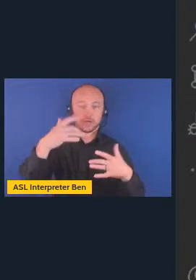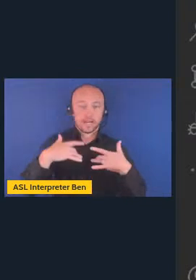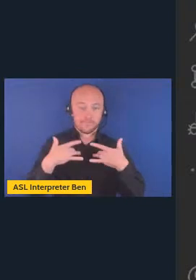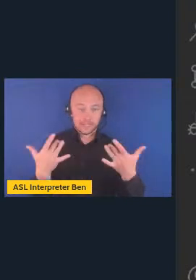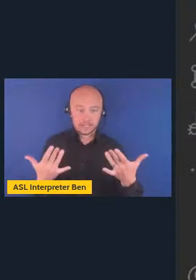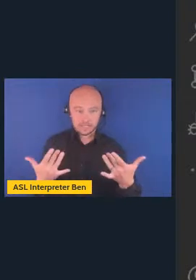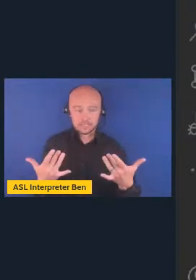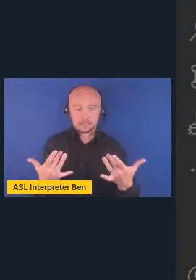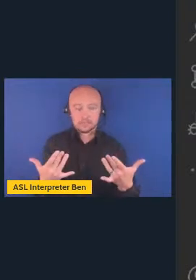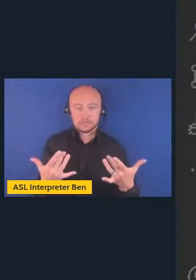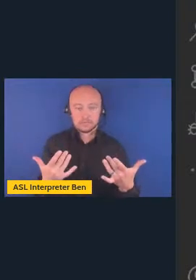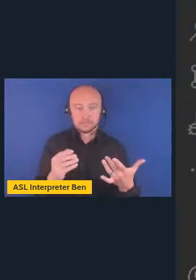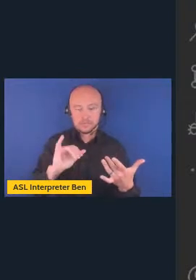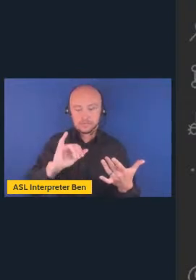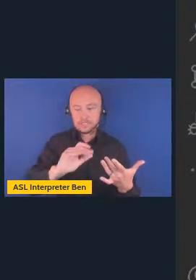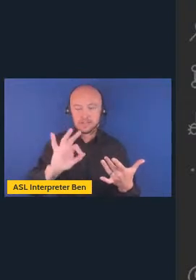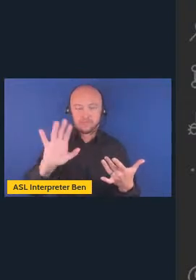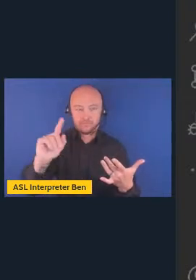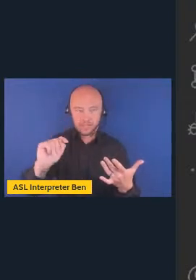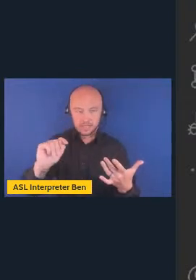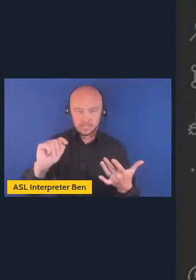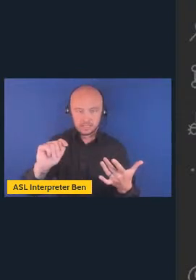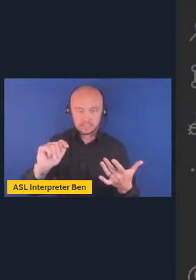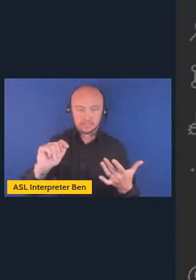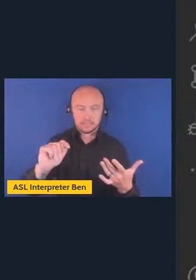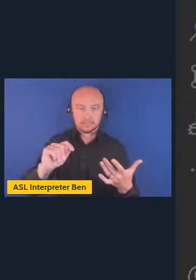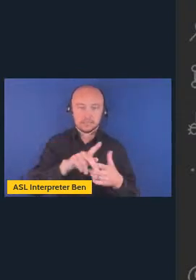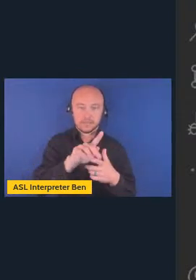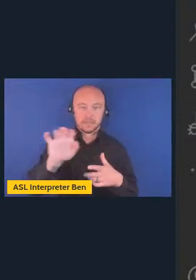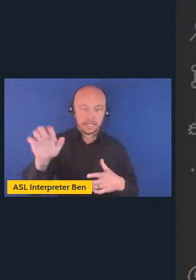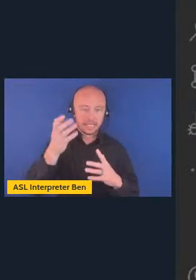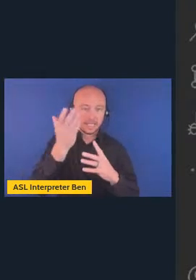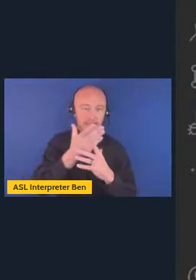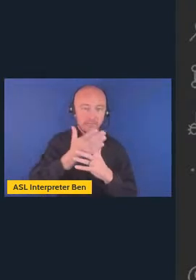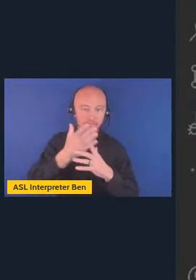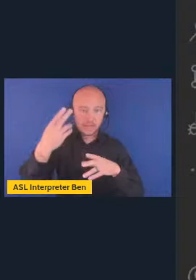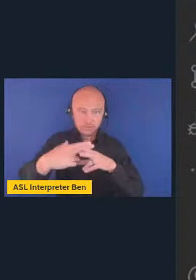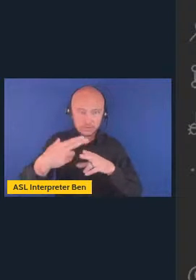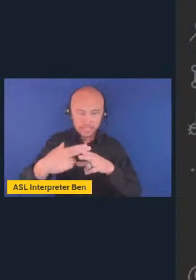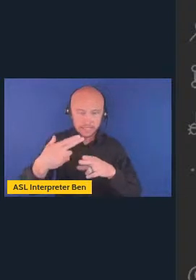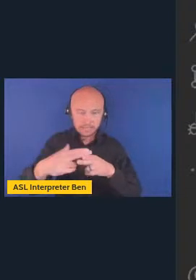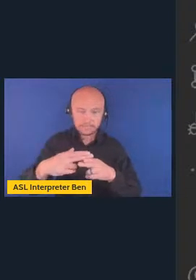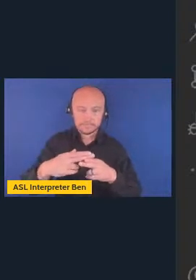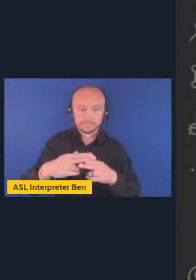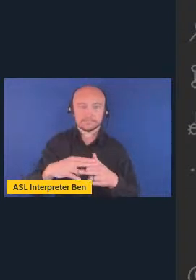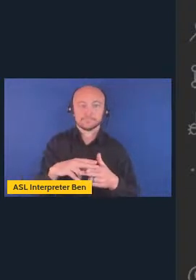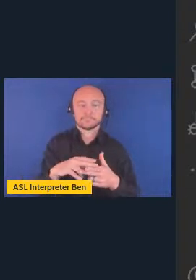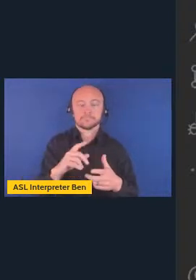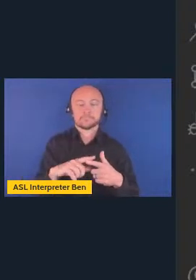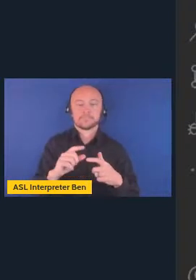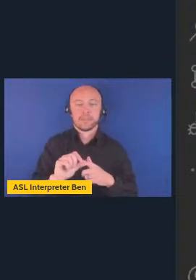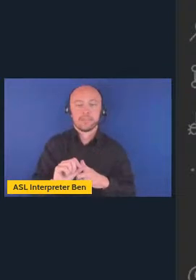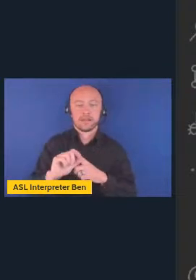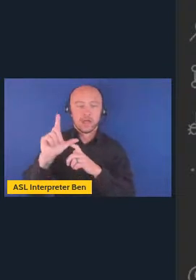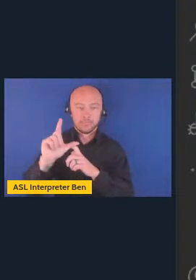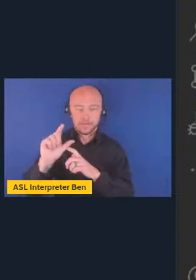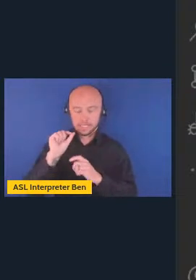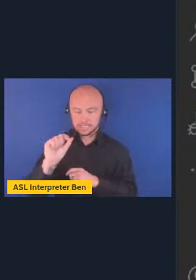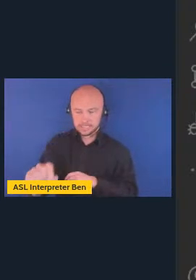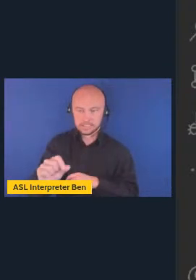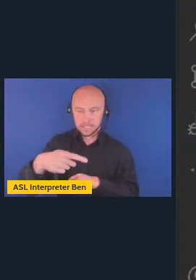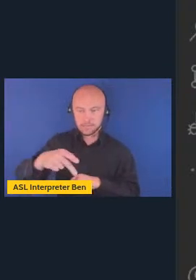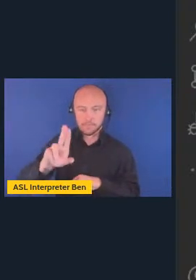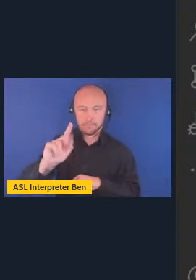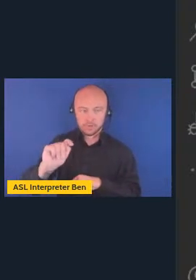and I'm going to do an in-flight, takes a key or a file name, and I do uppercase dot put.